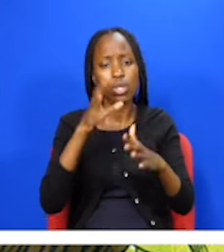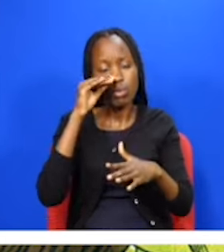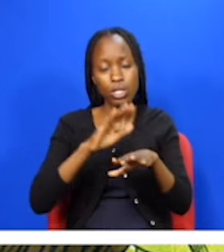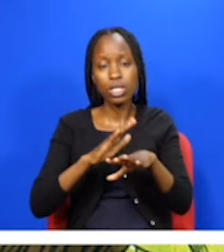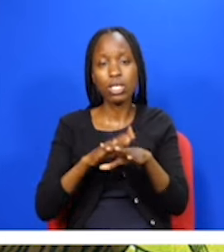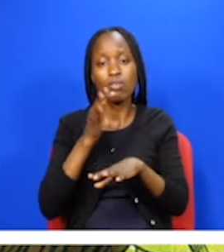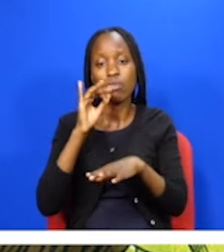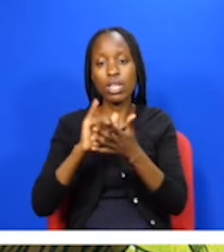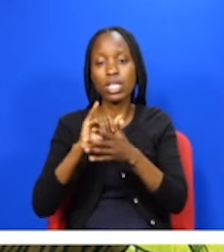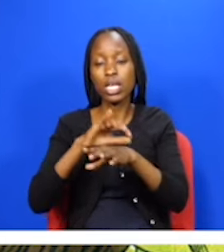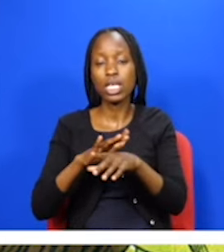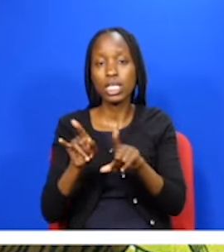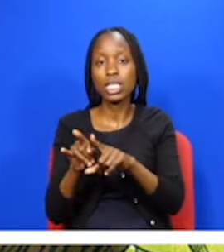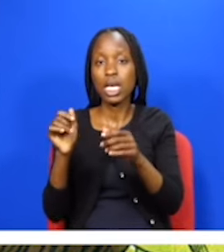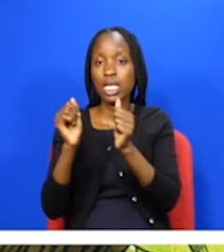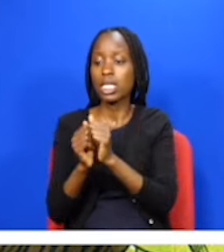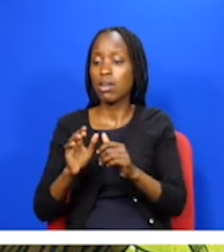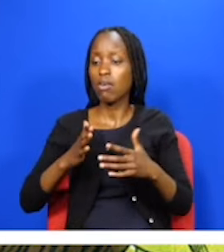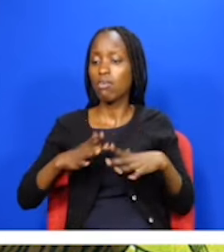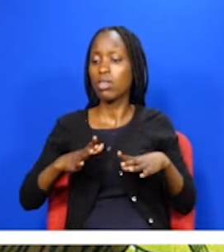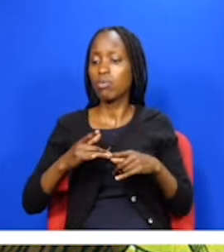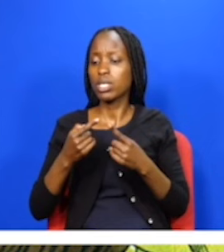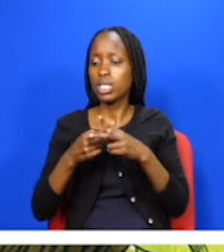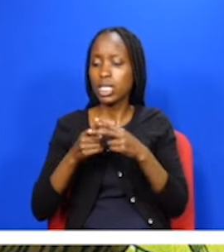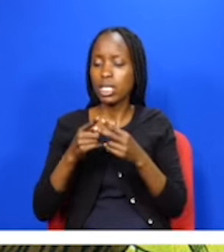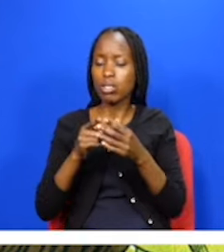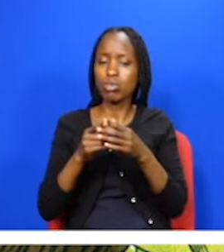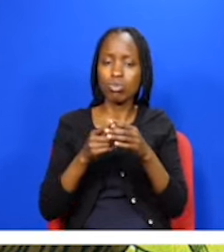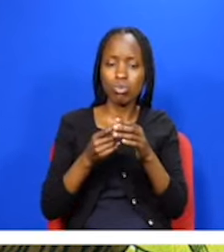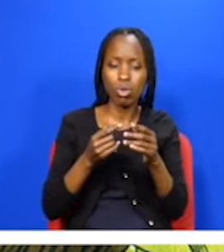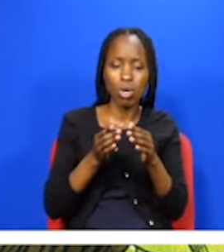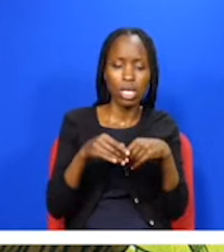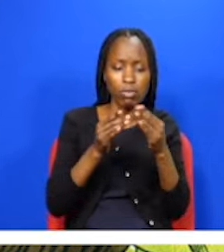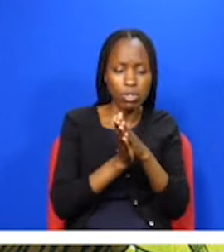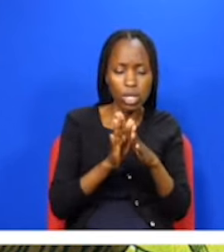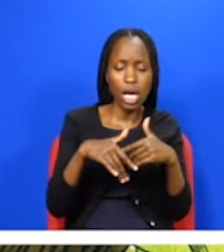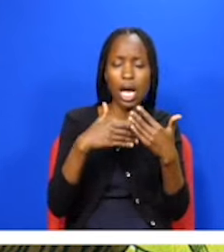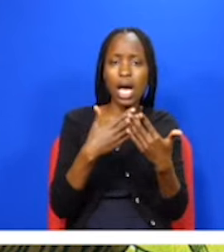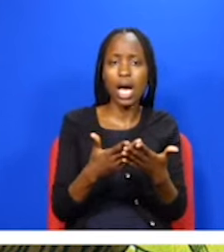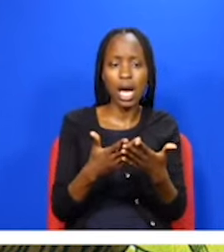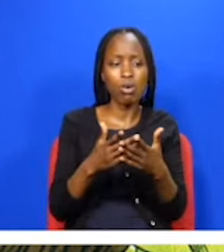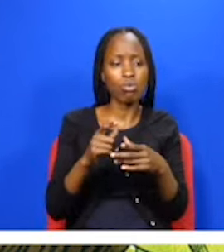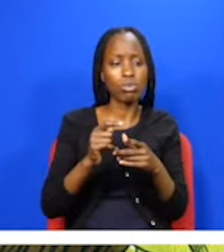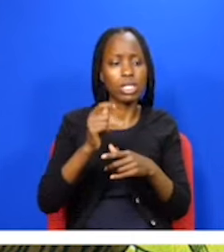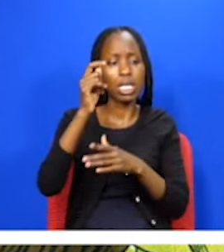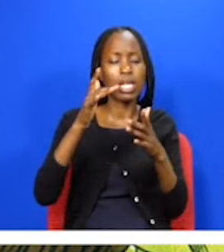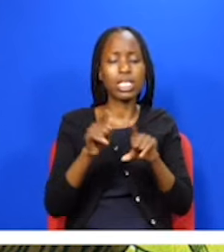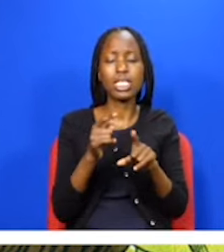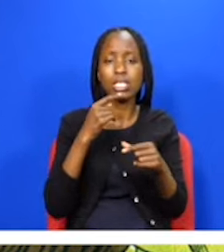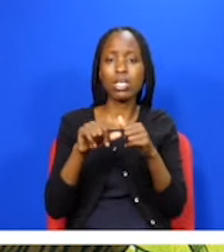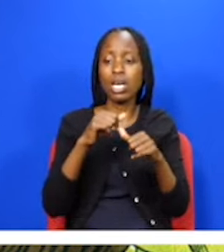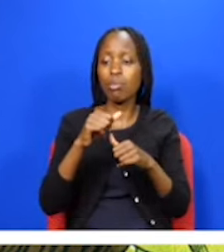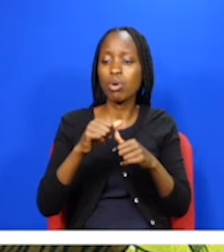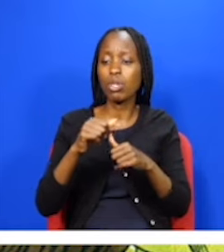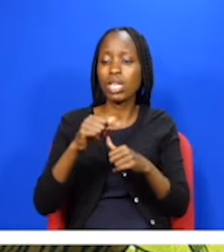land. 10 of the men began to narrate about the giants and how fearful they were. They told of the large cities with high walls